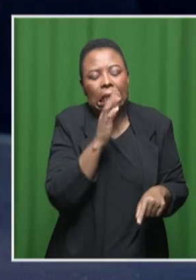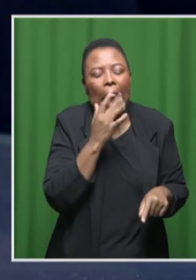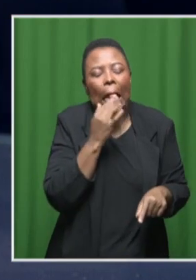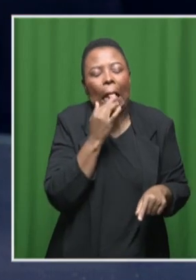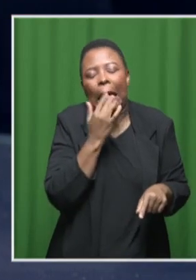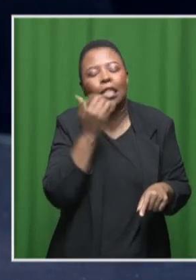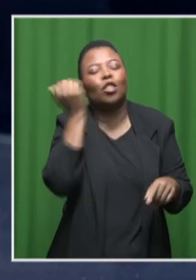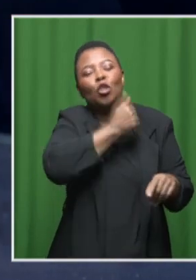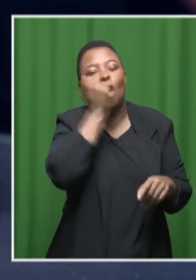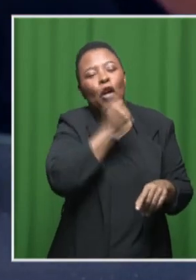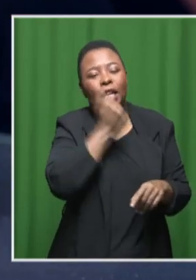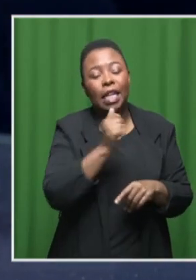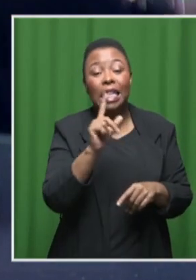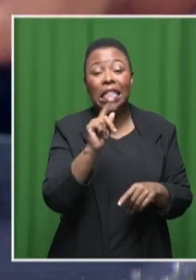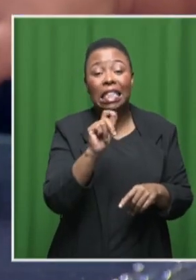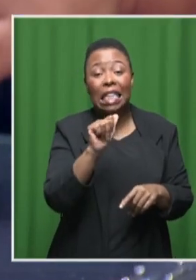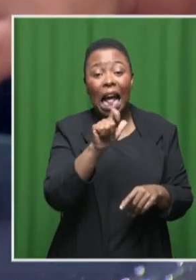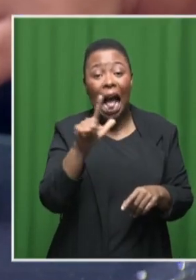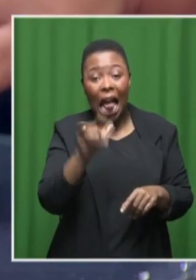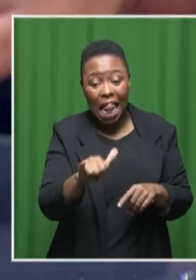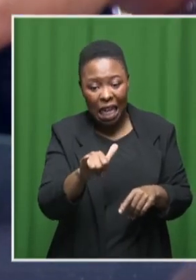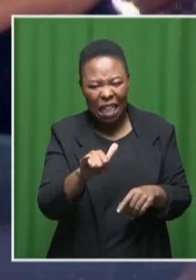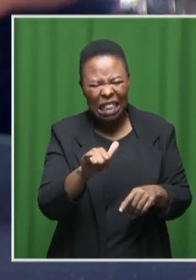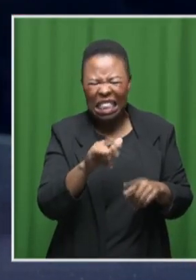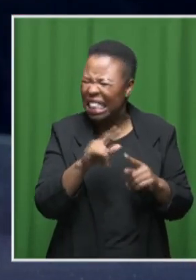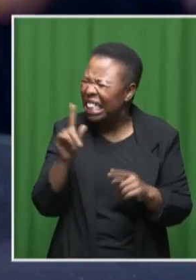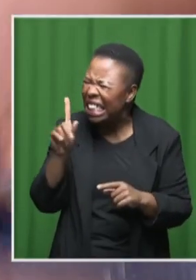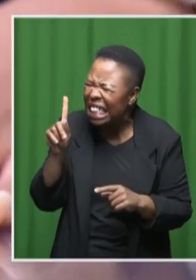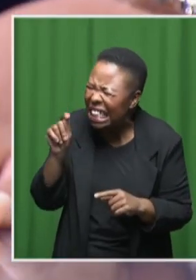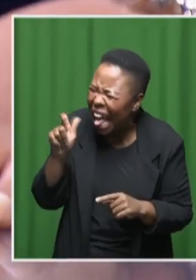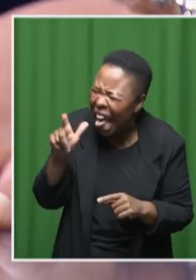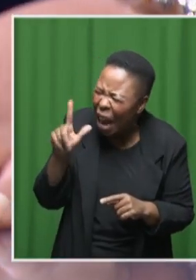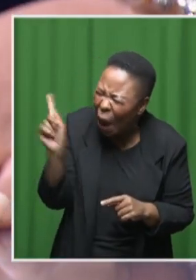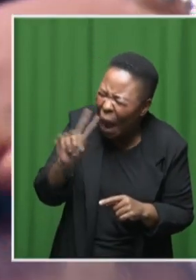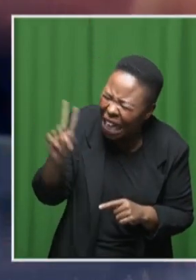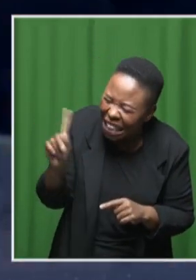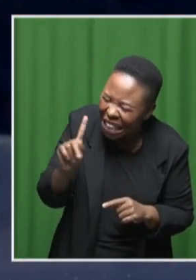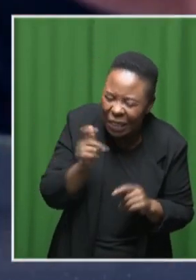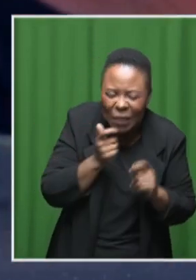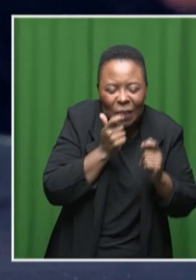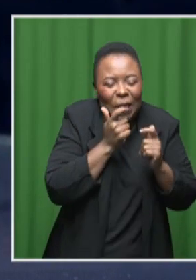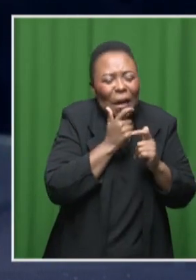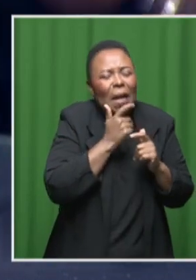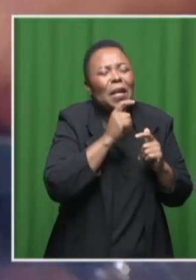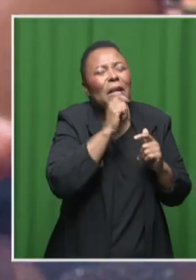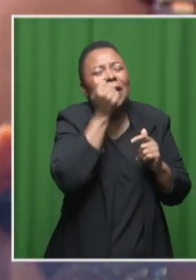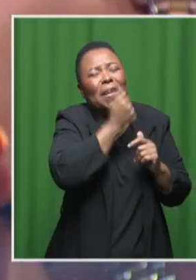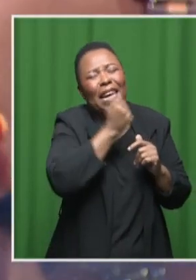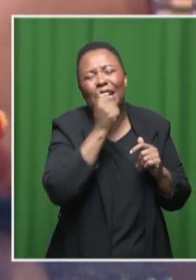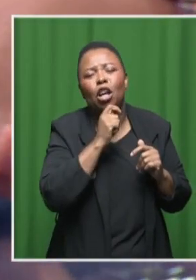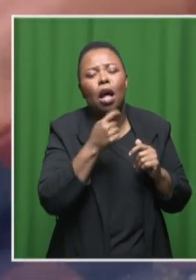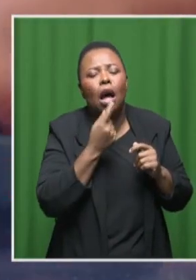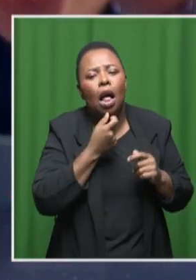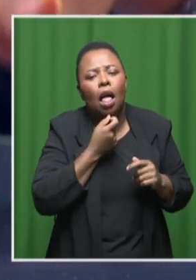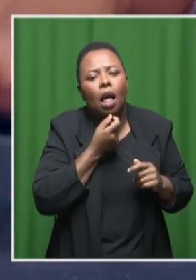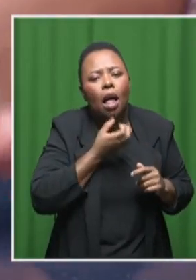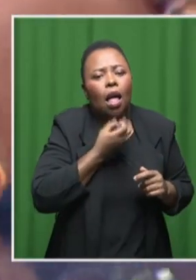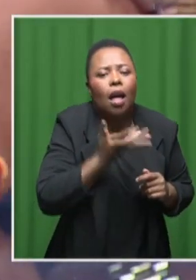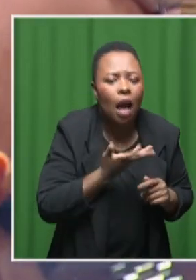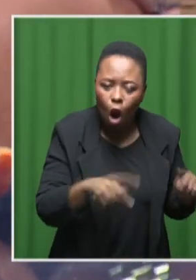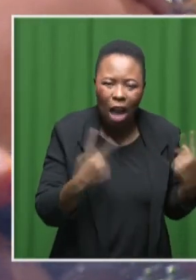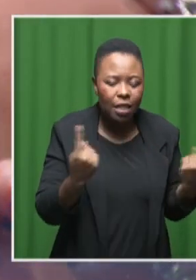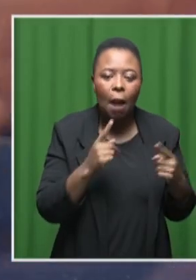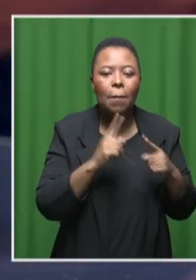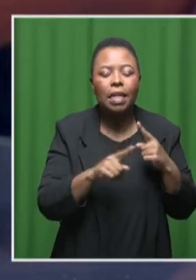I'm so sorry, teletangle pasta. What? I'm so sorry, I cannot pronounce it, but yeah, it's